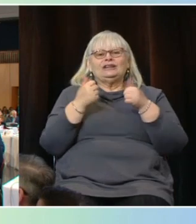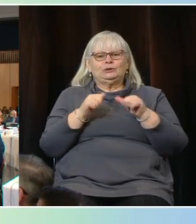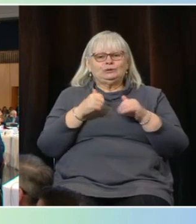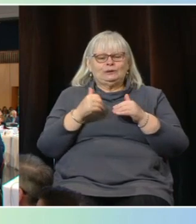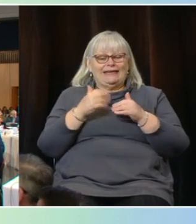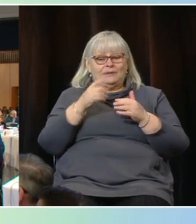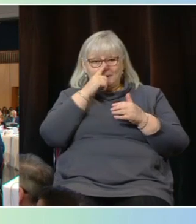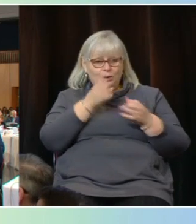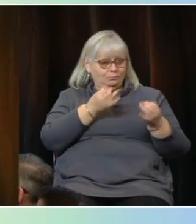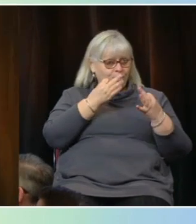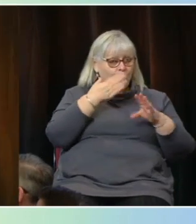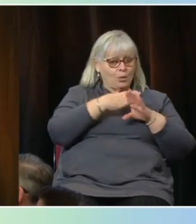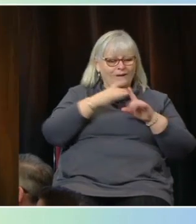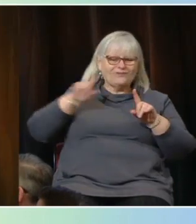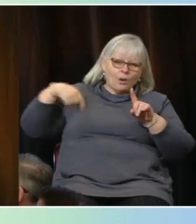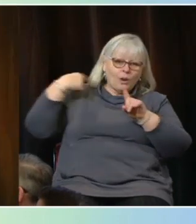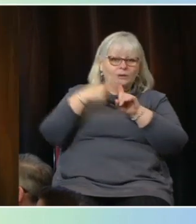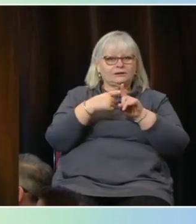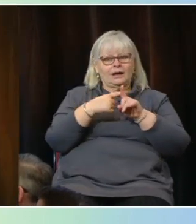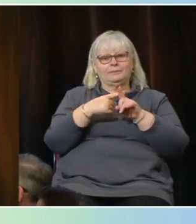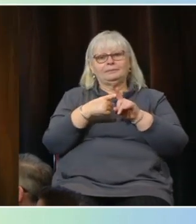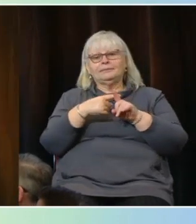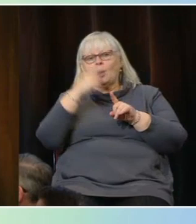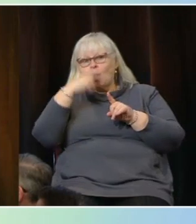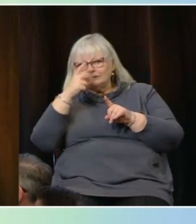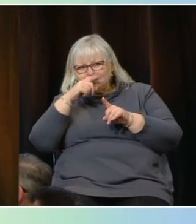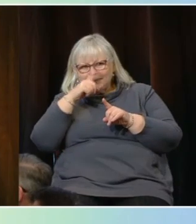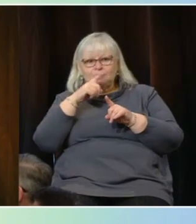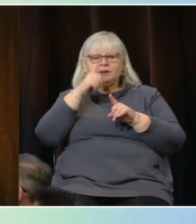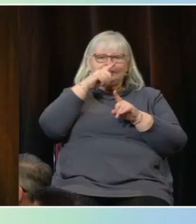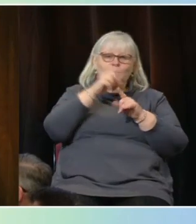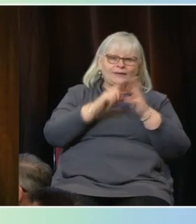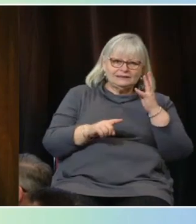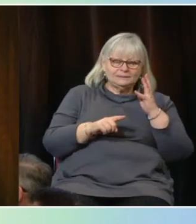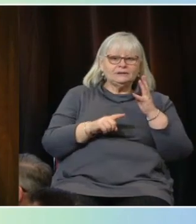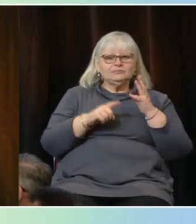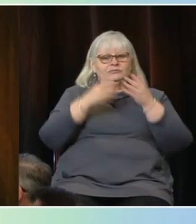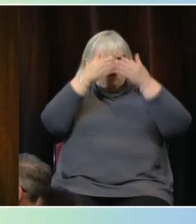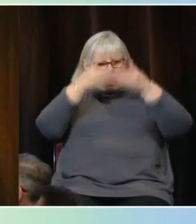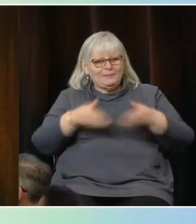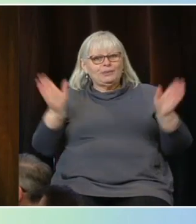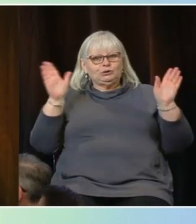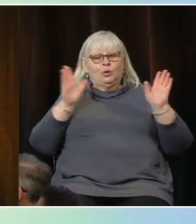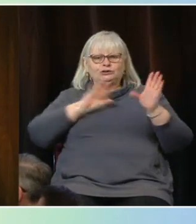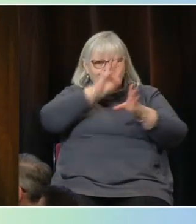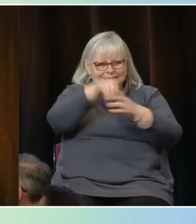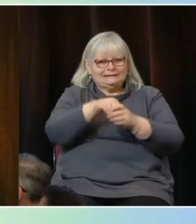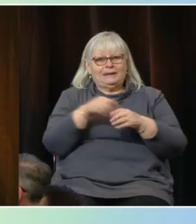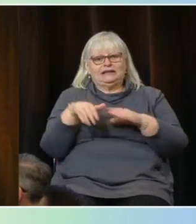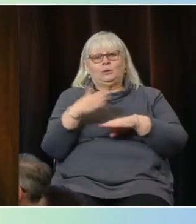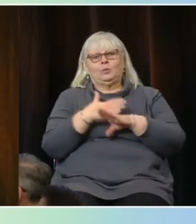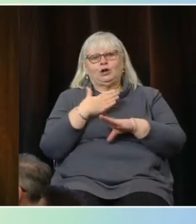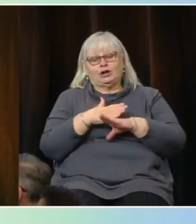long-term unemployed our older job Seekers people with a disability a chance to open the door to participation in work